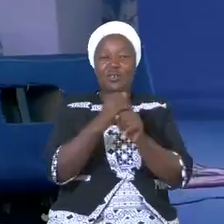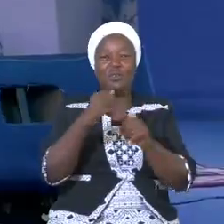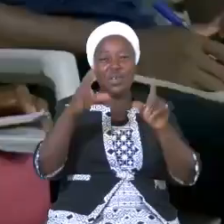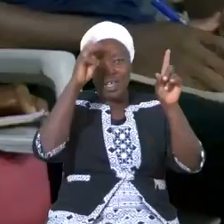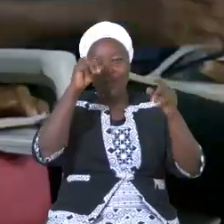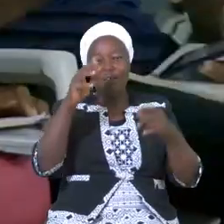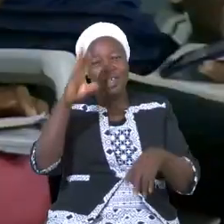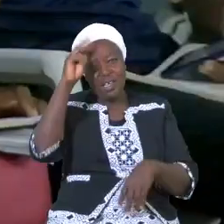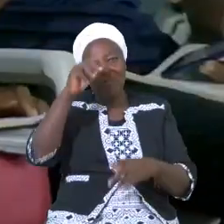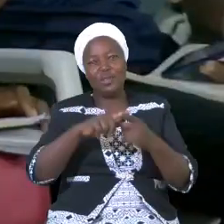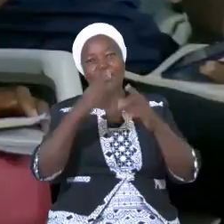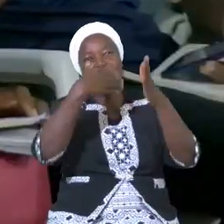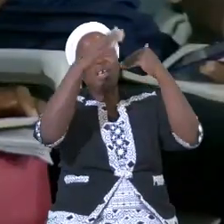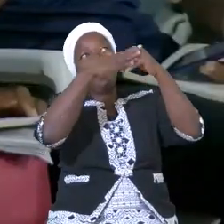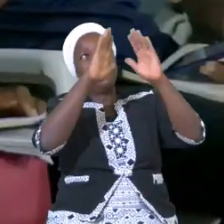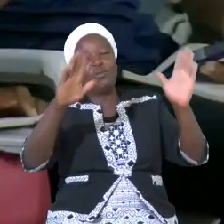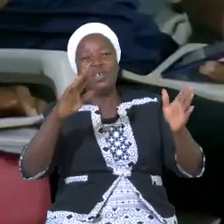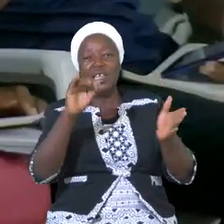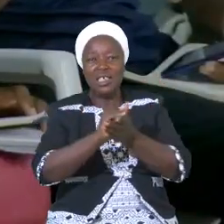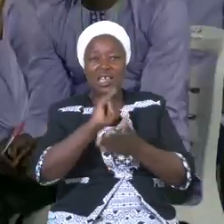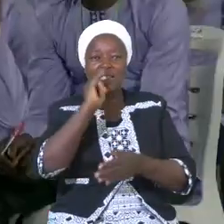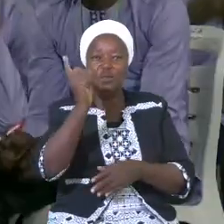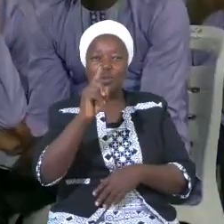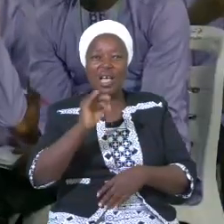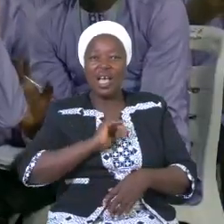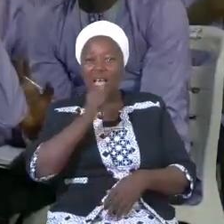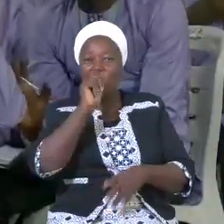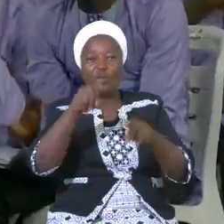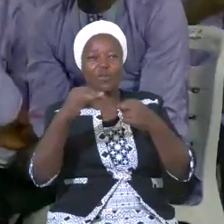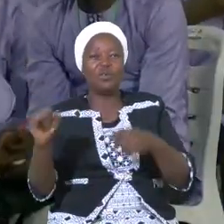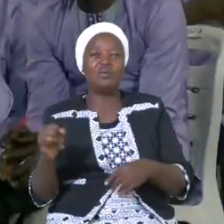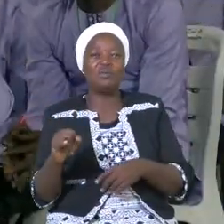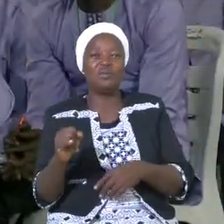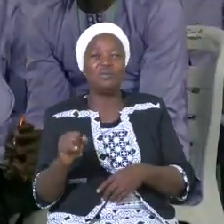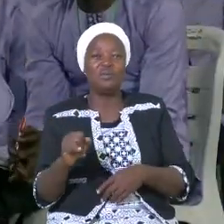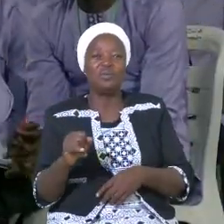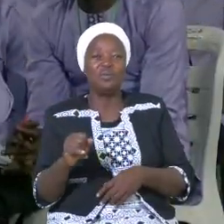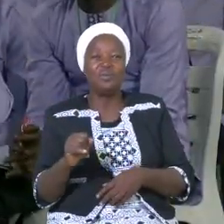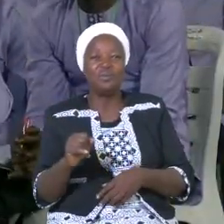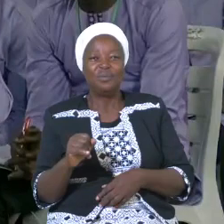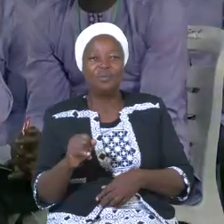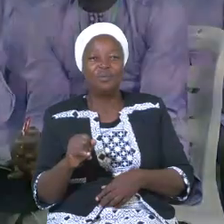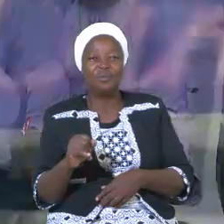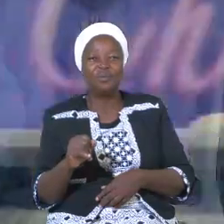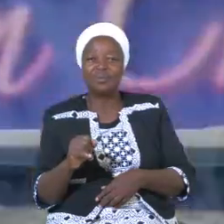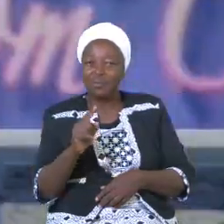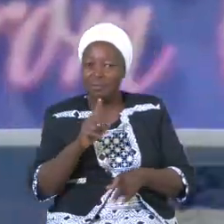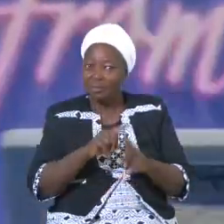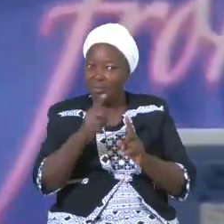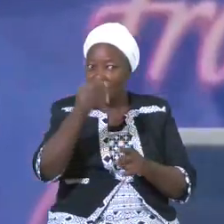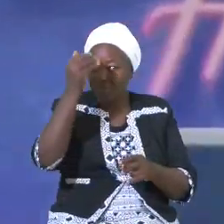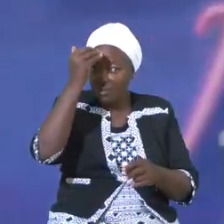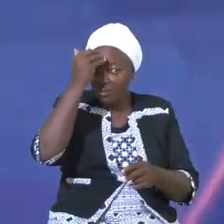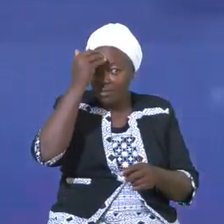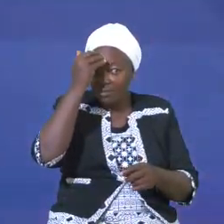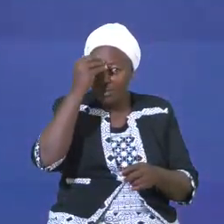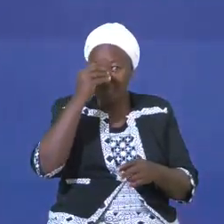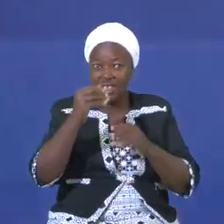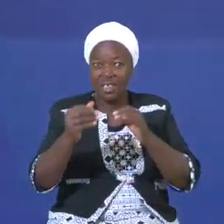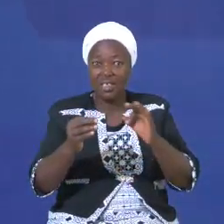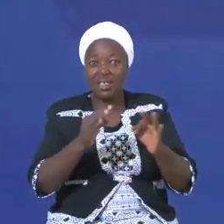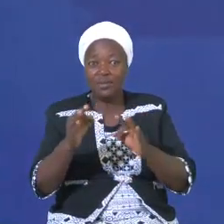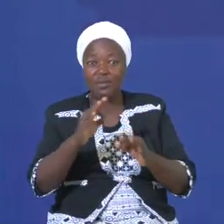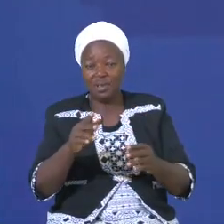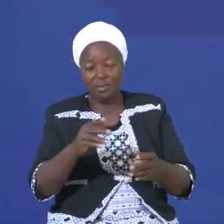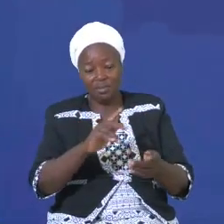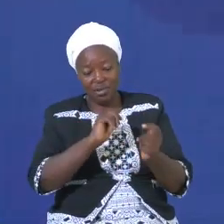where i'm going i said that's why i'm going but you know if you you know your body they transport